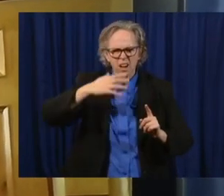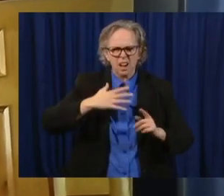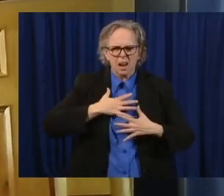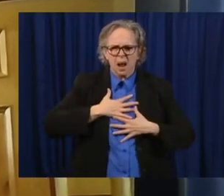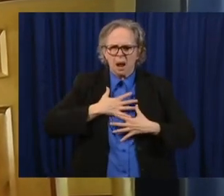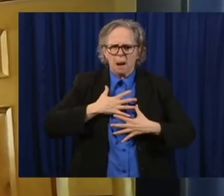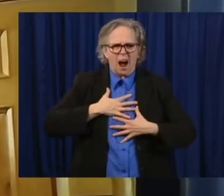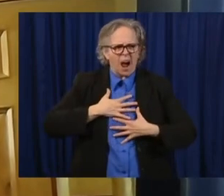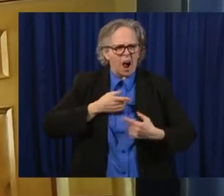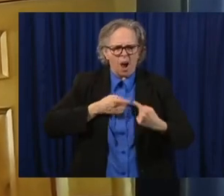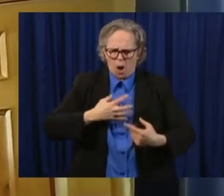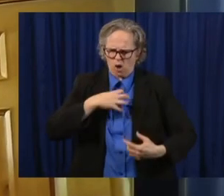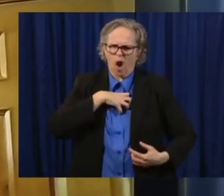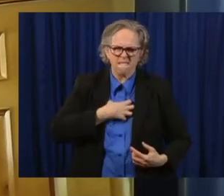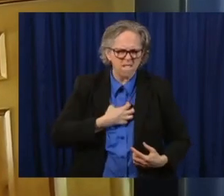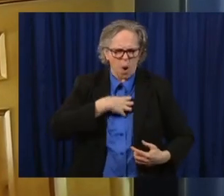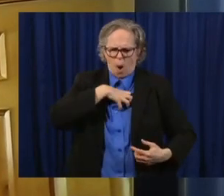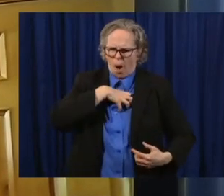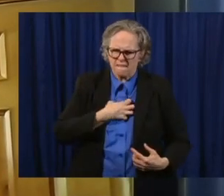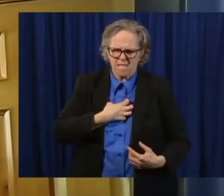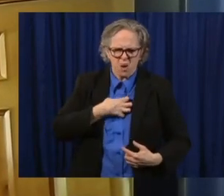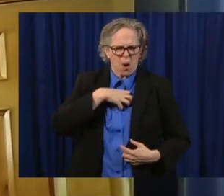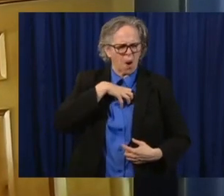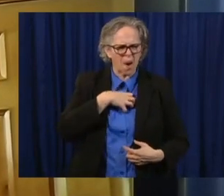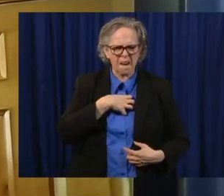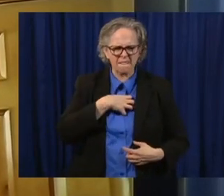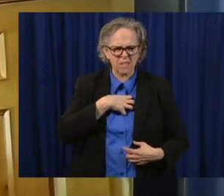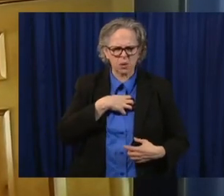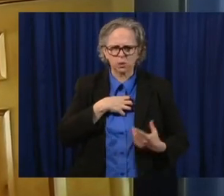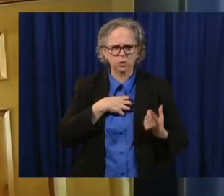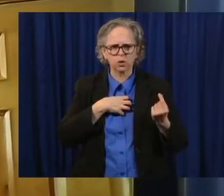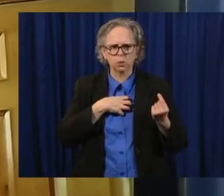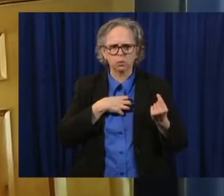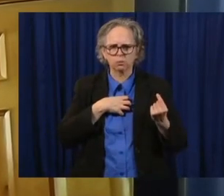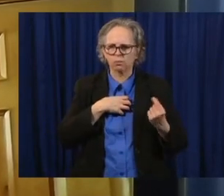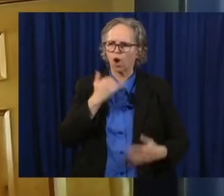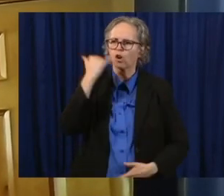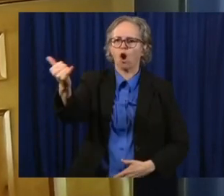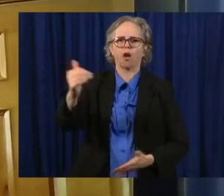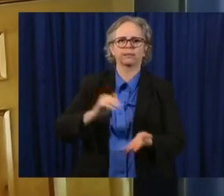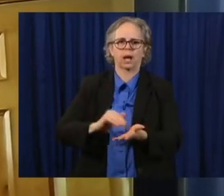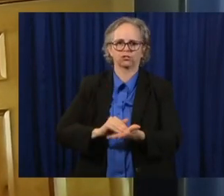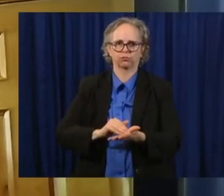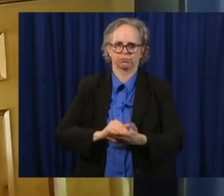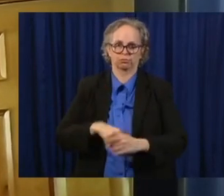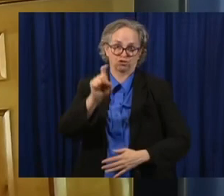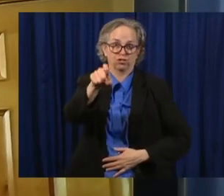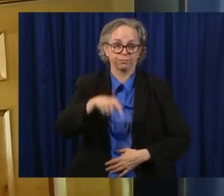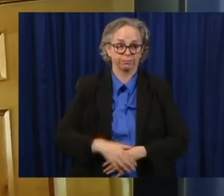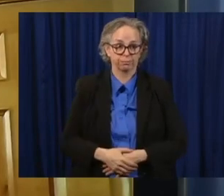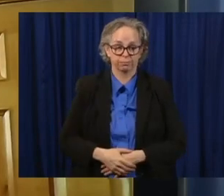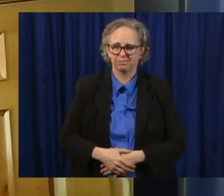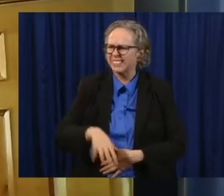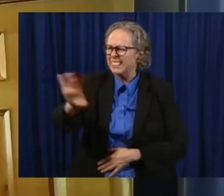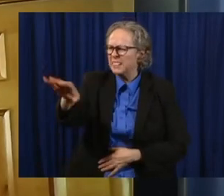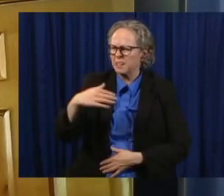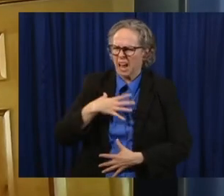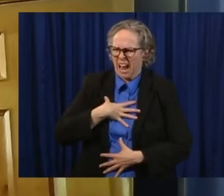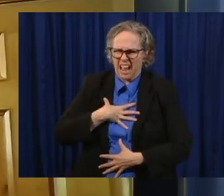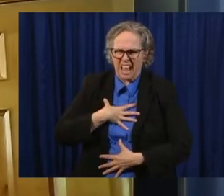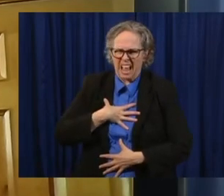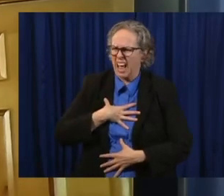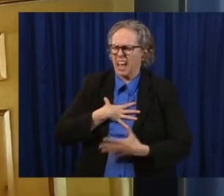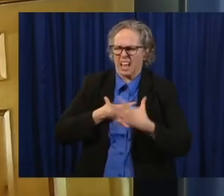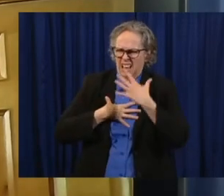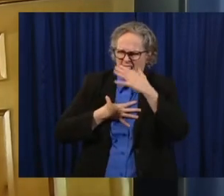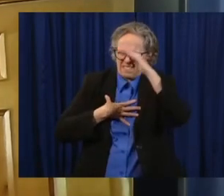cough, then the first thing he should do is contact his healthcare provider and then ask his healthcare provider what he needs to do. And the